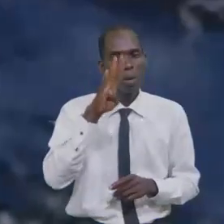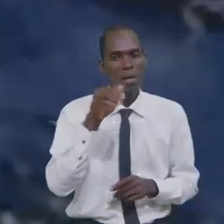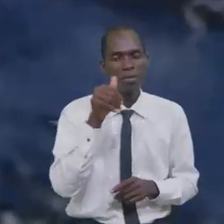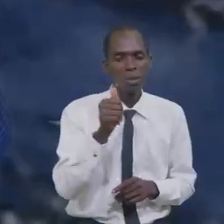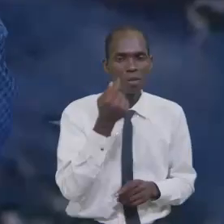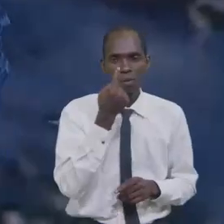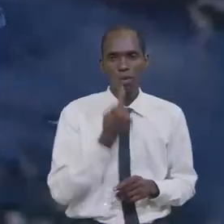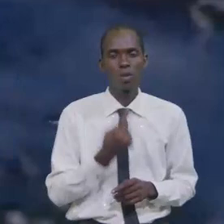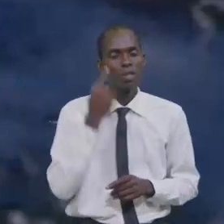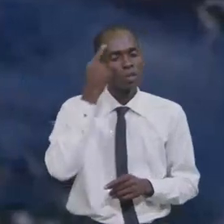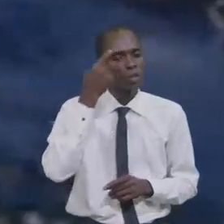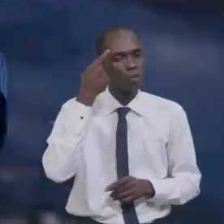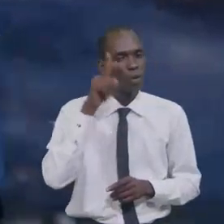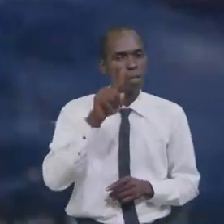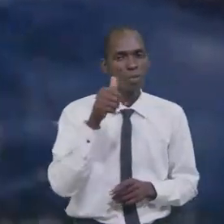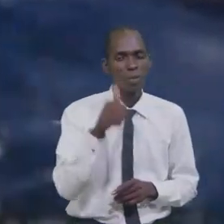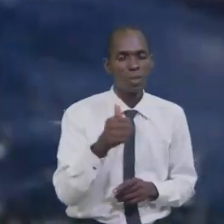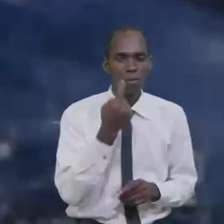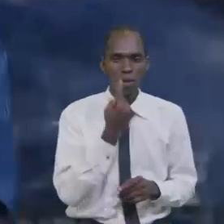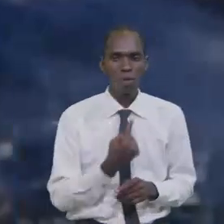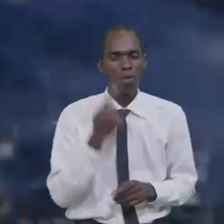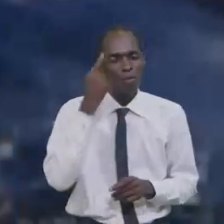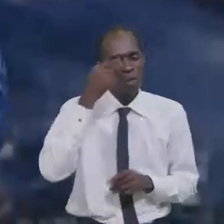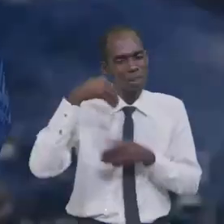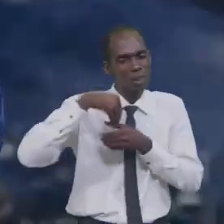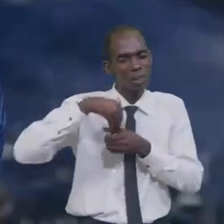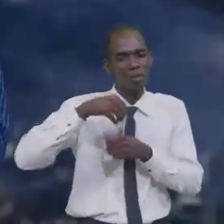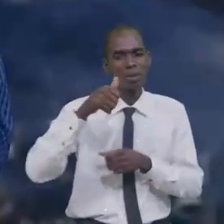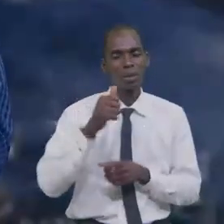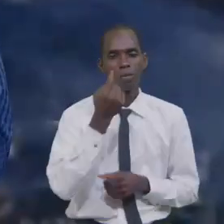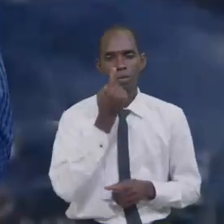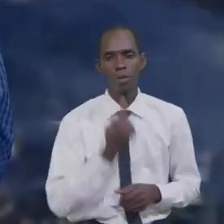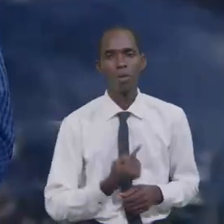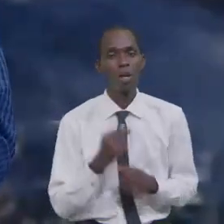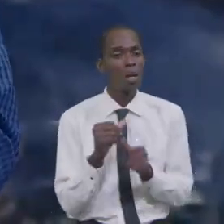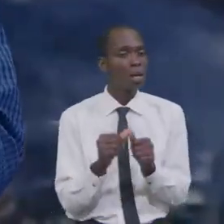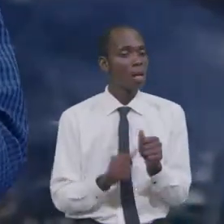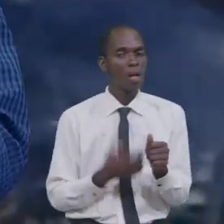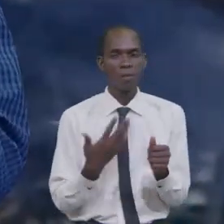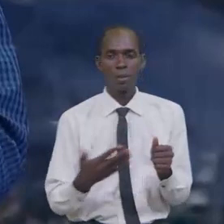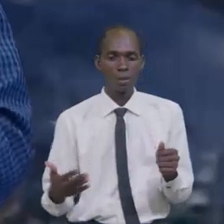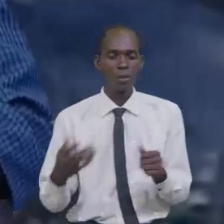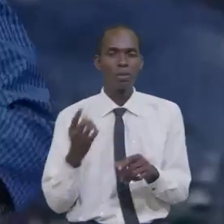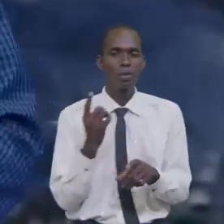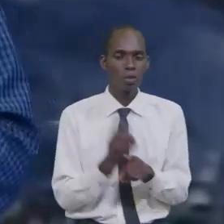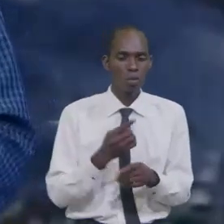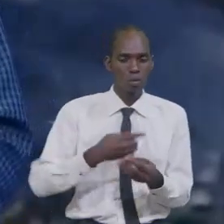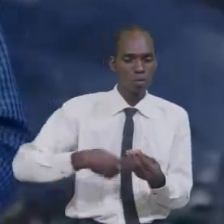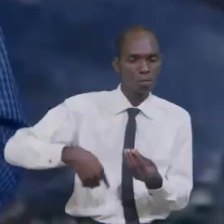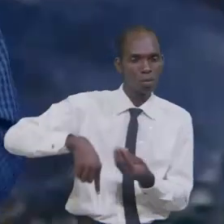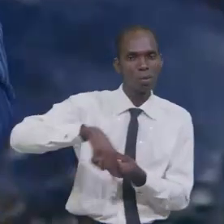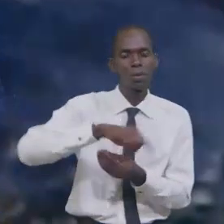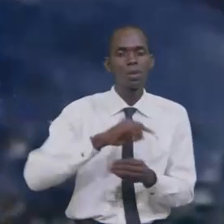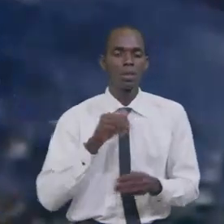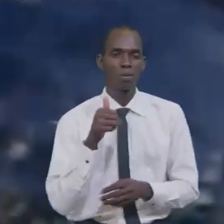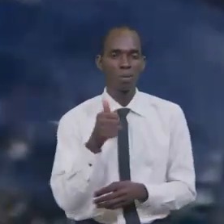for himself, he thought within himself. Everything revolved around